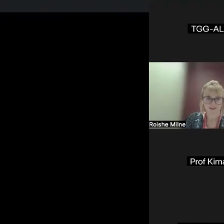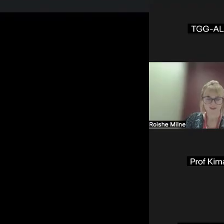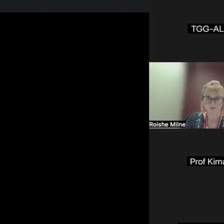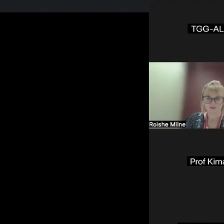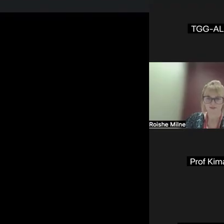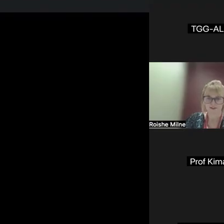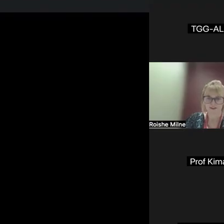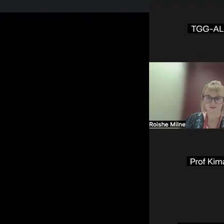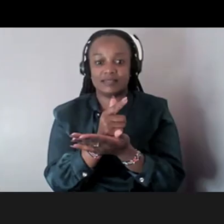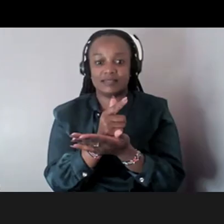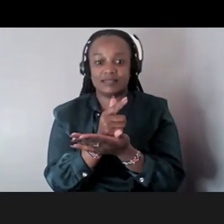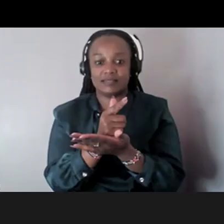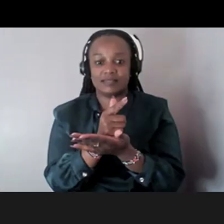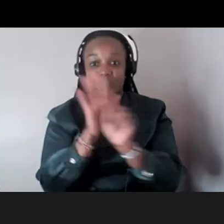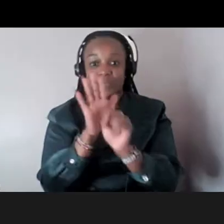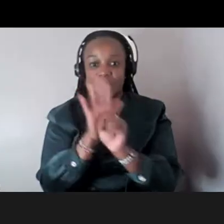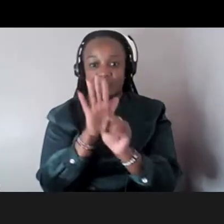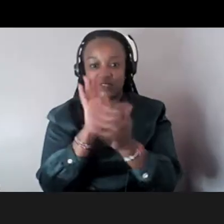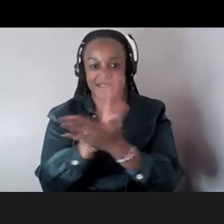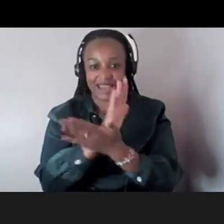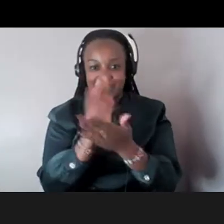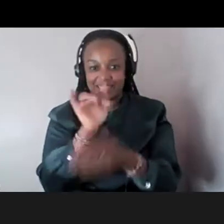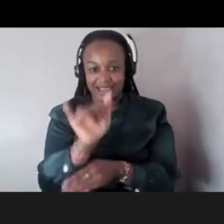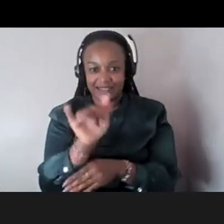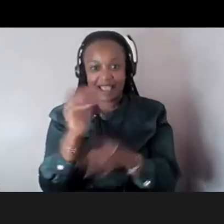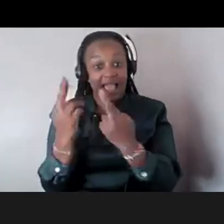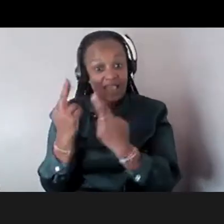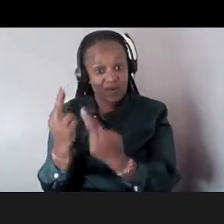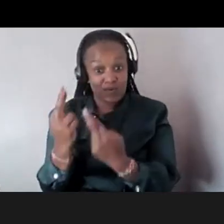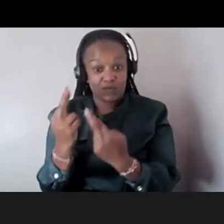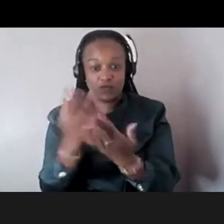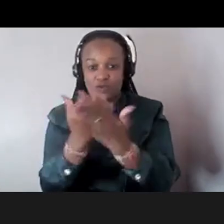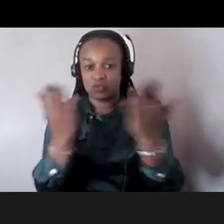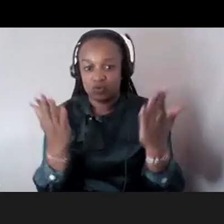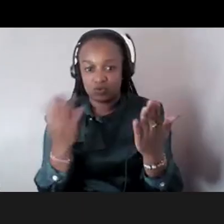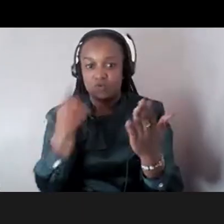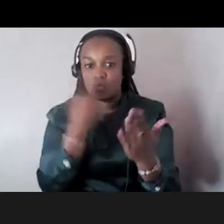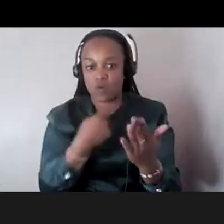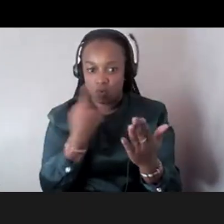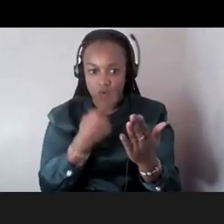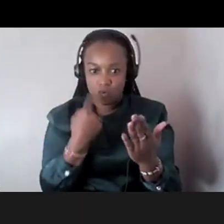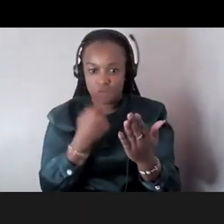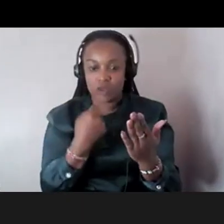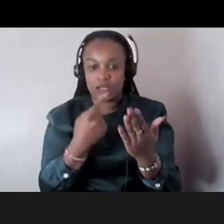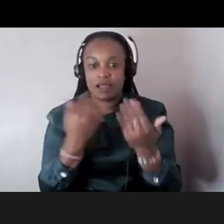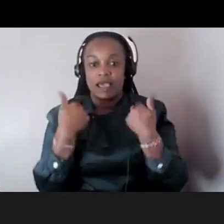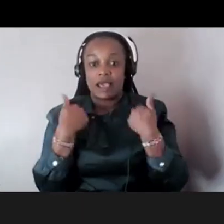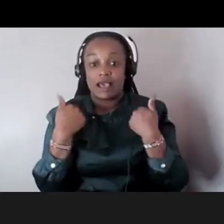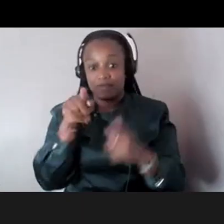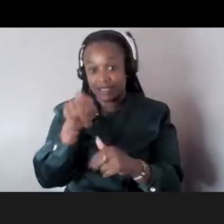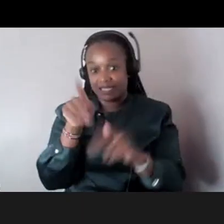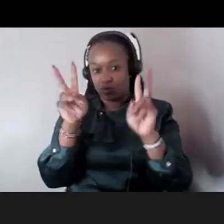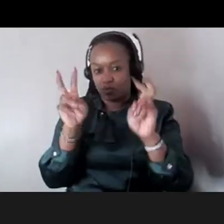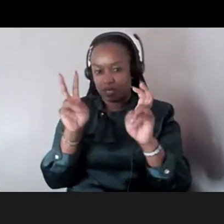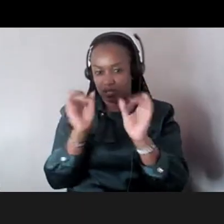Brilliant. Thank you so much for sharing those. I hope for those who are kind of maybe coming to this topic a little bit newer,